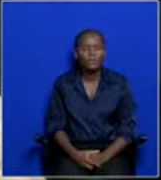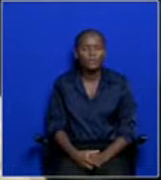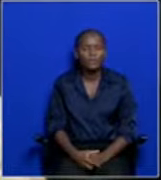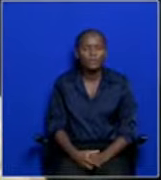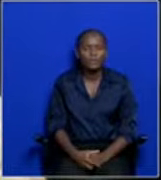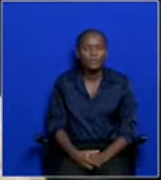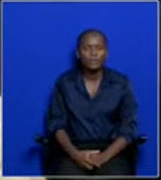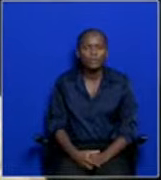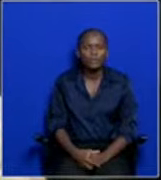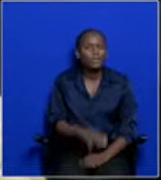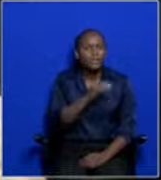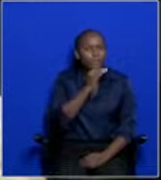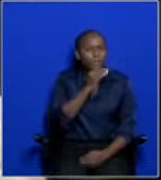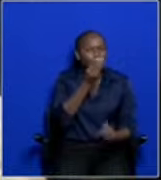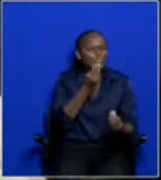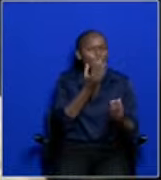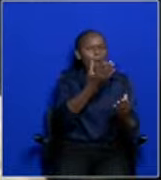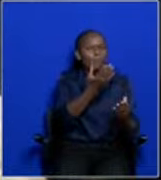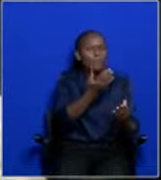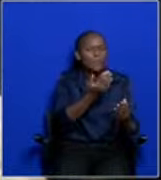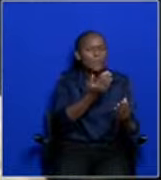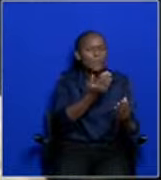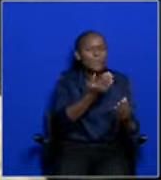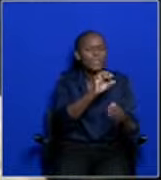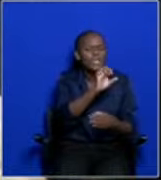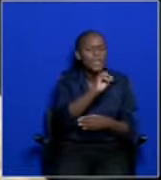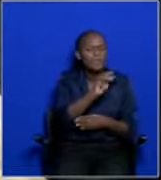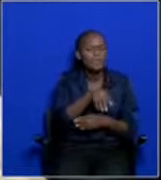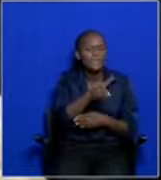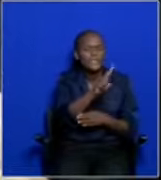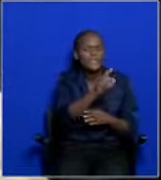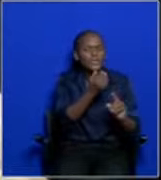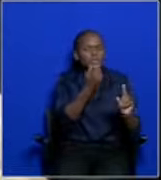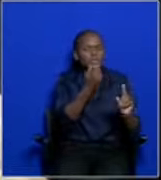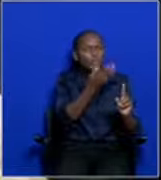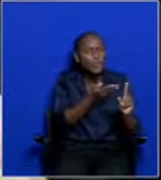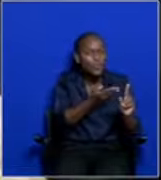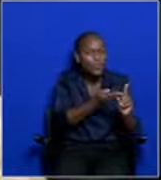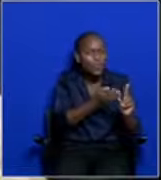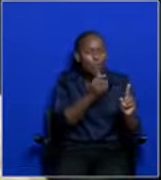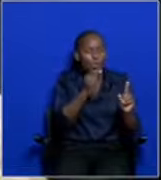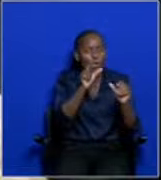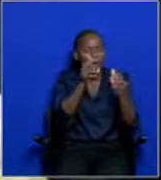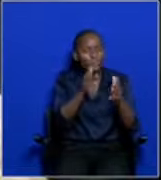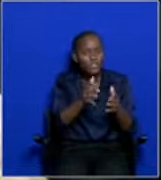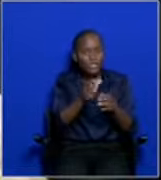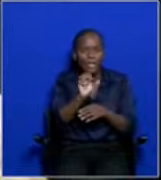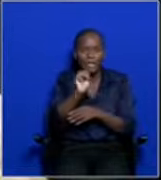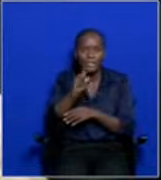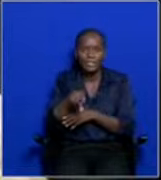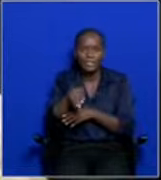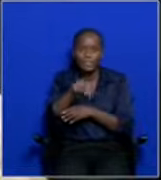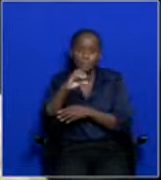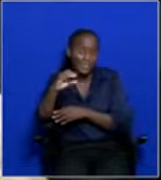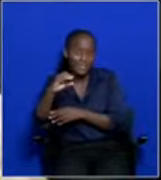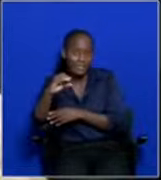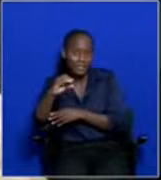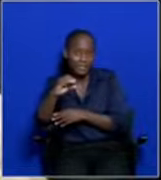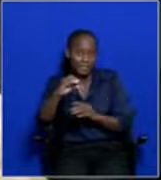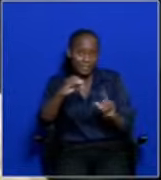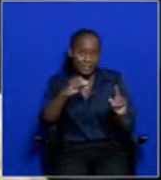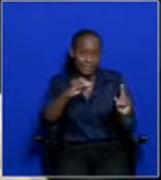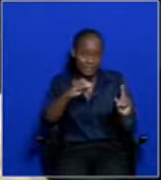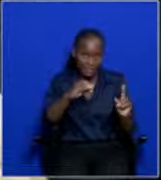Who in EMPD did you inform about? And remember, it's about the case itself, the Rosebank